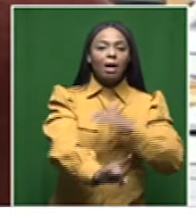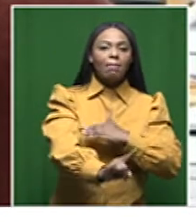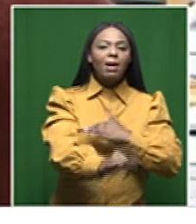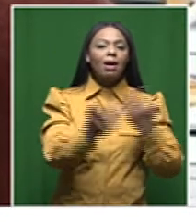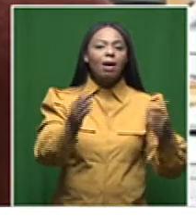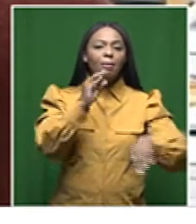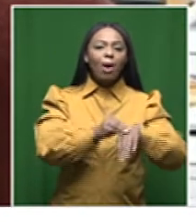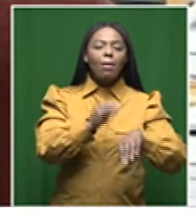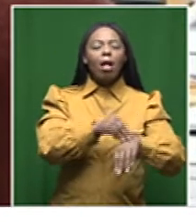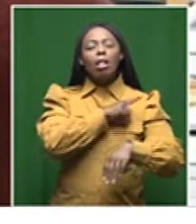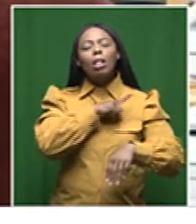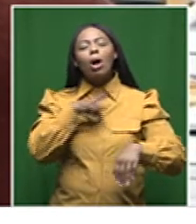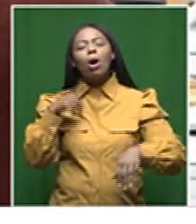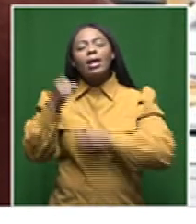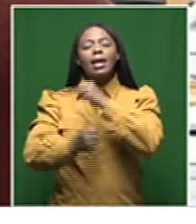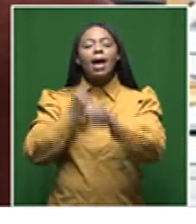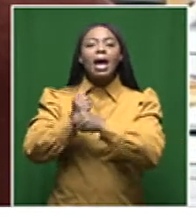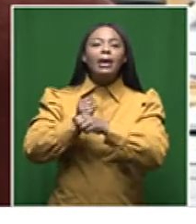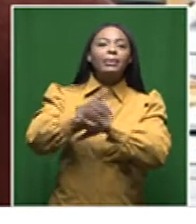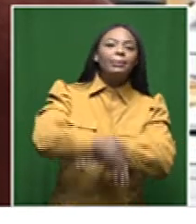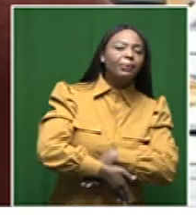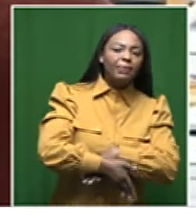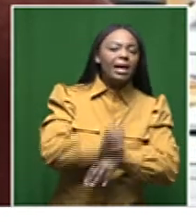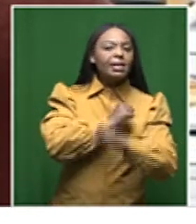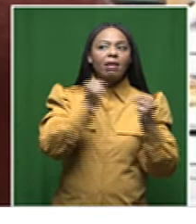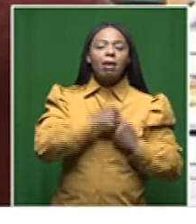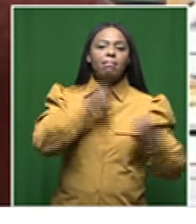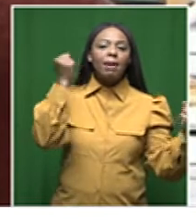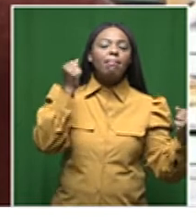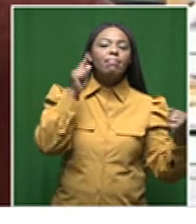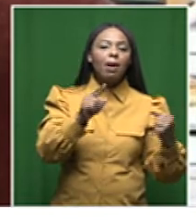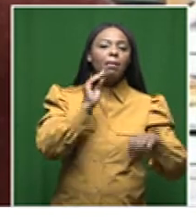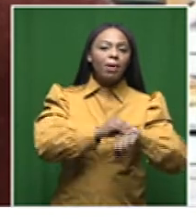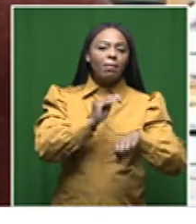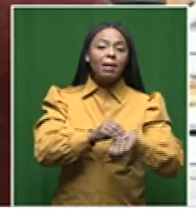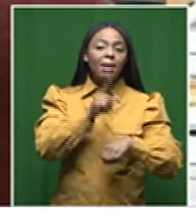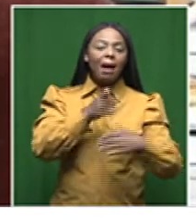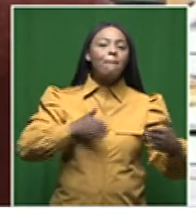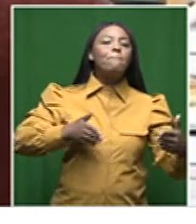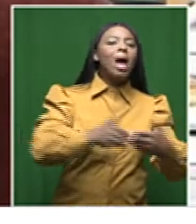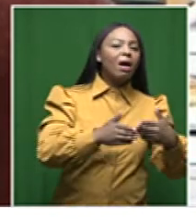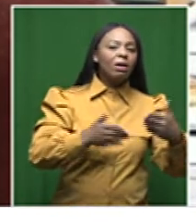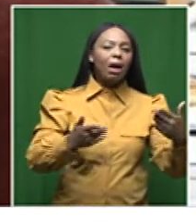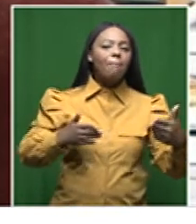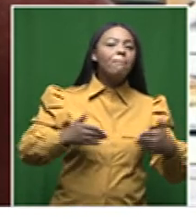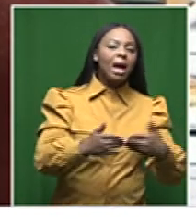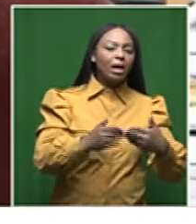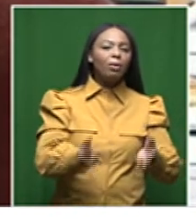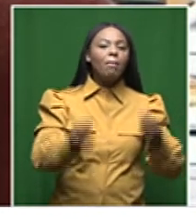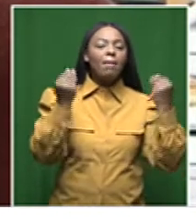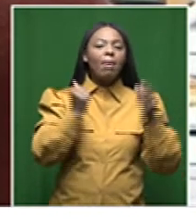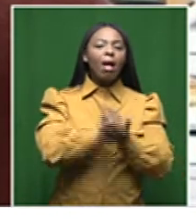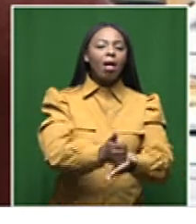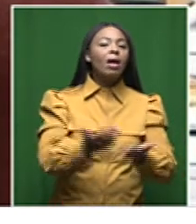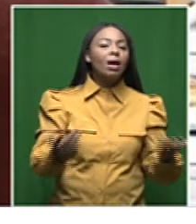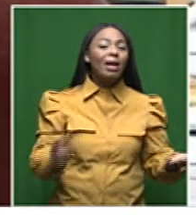with this problem for such a long time without talking to it. So this is a barrier to accessing the service. and it